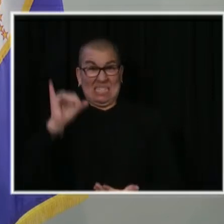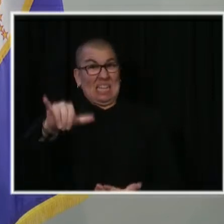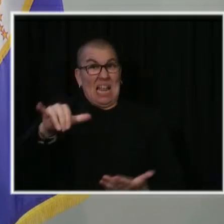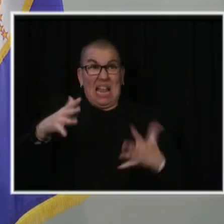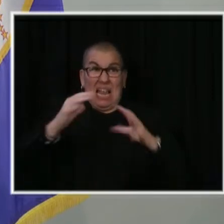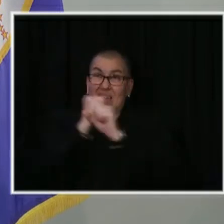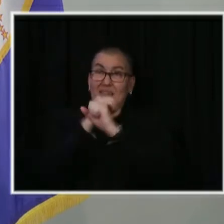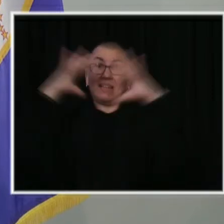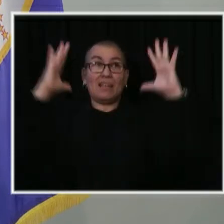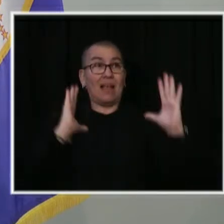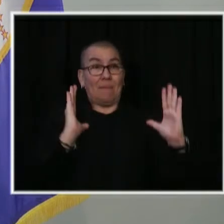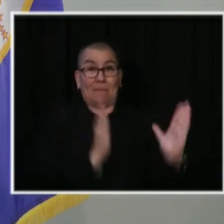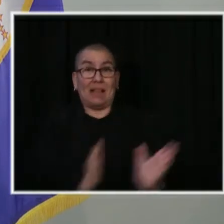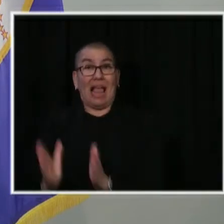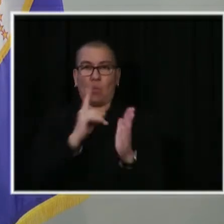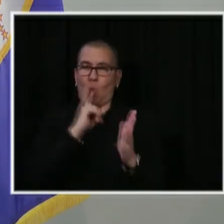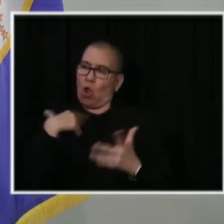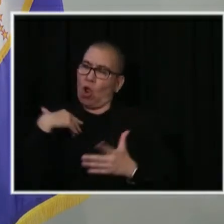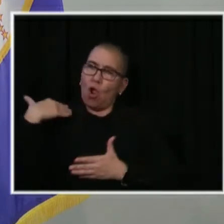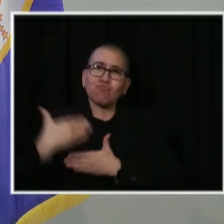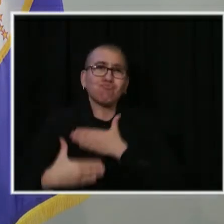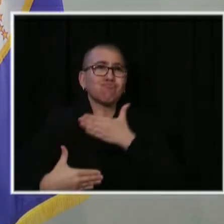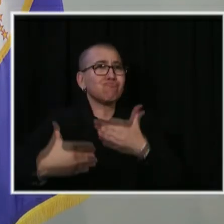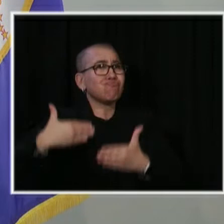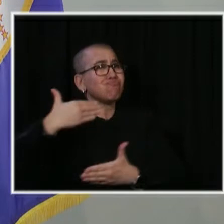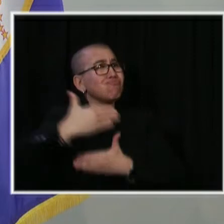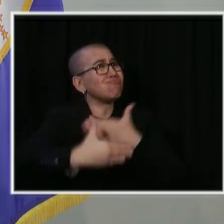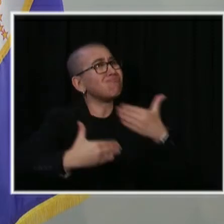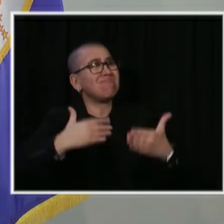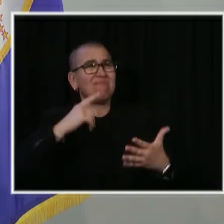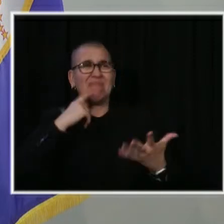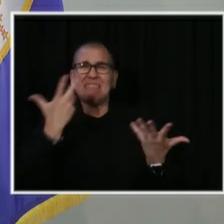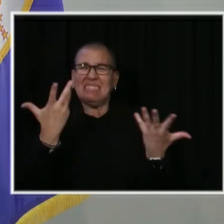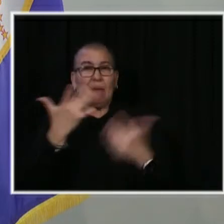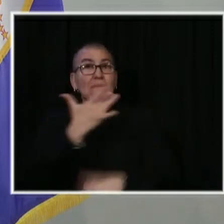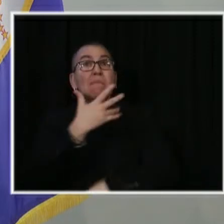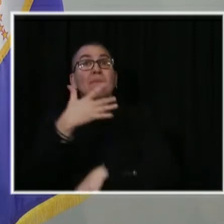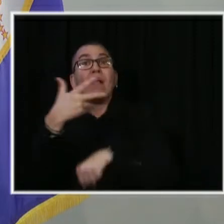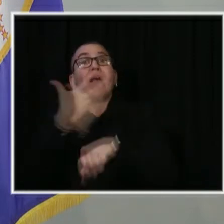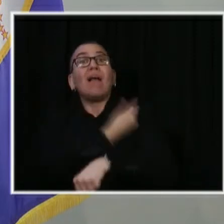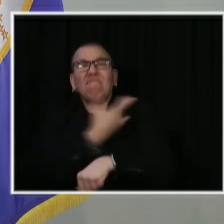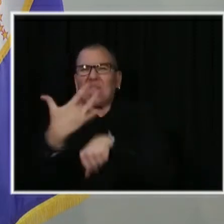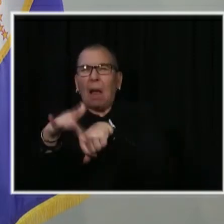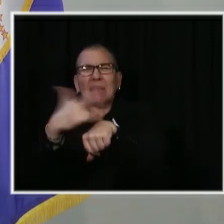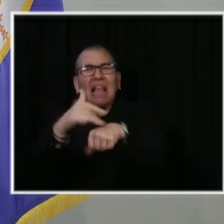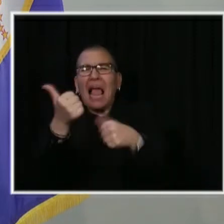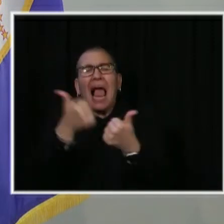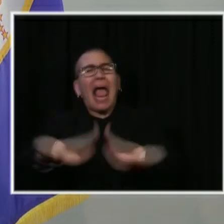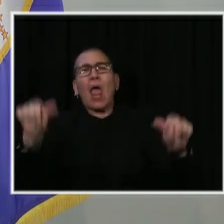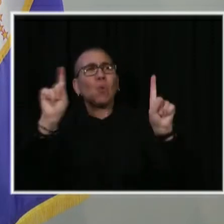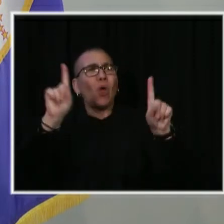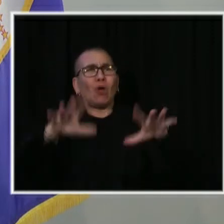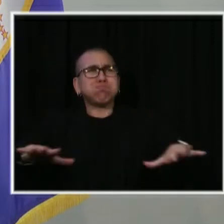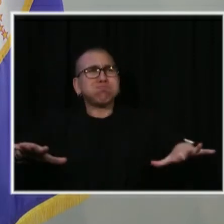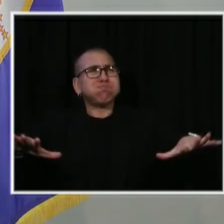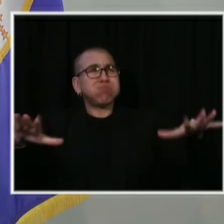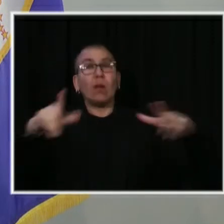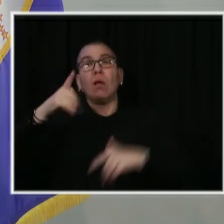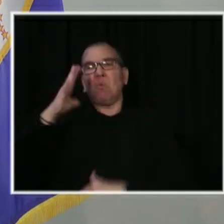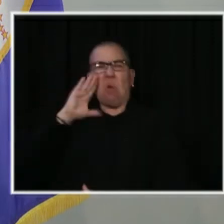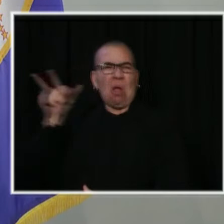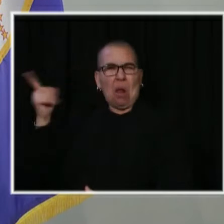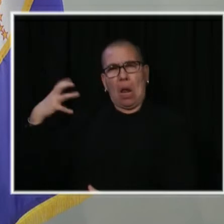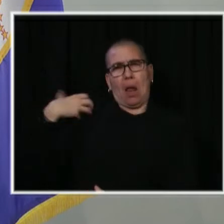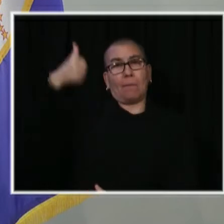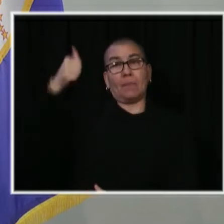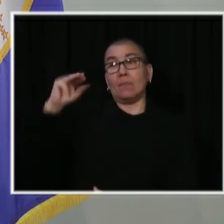leads to. And they're readily available. And I want to, and Commissioner Malcolm will do a good job of this, caution